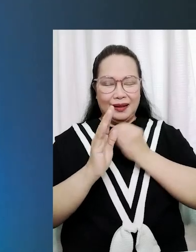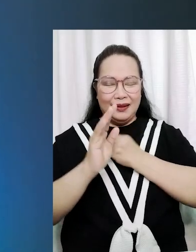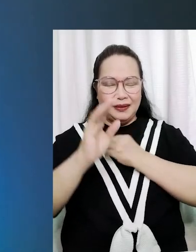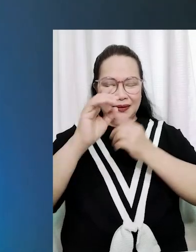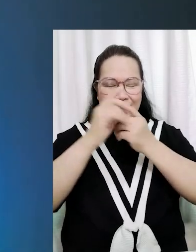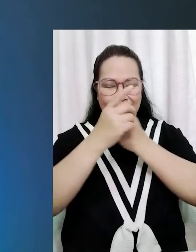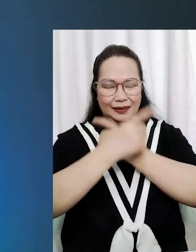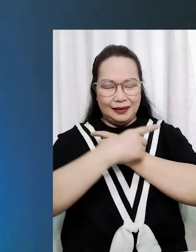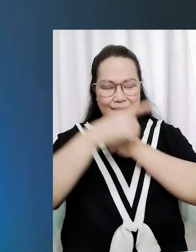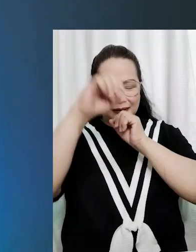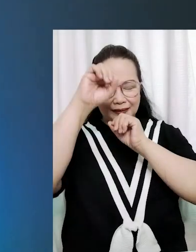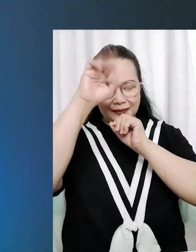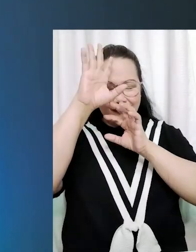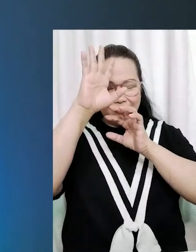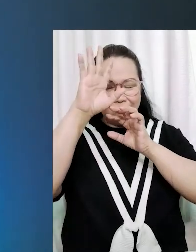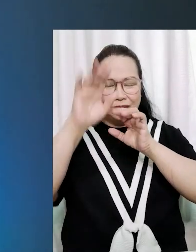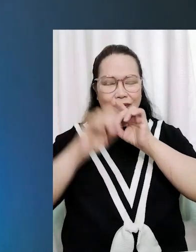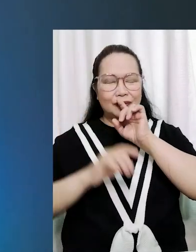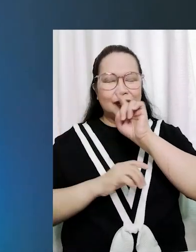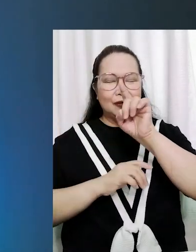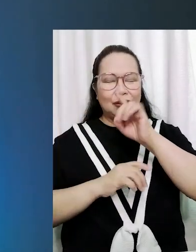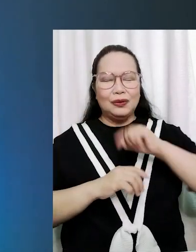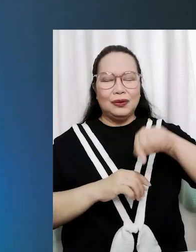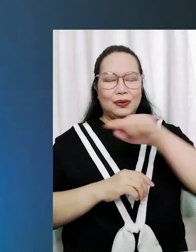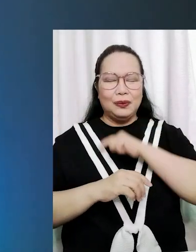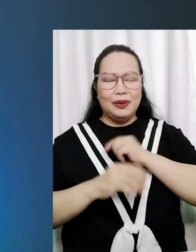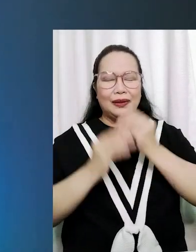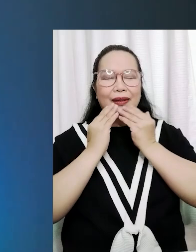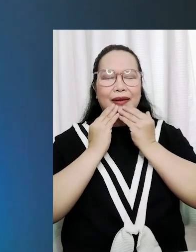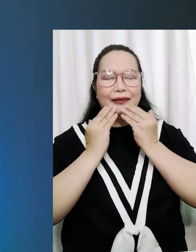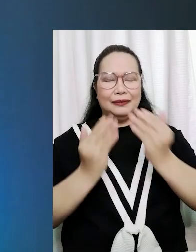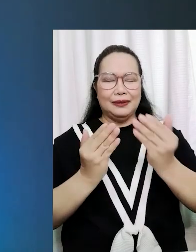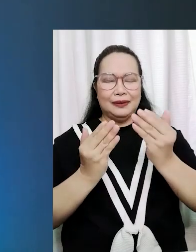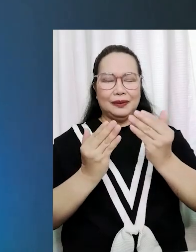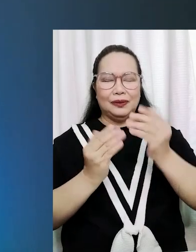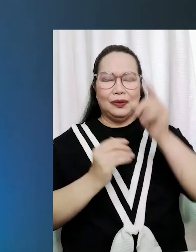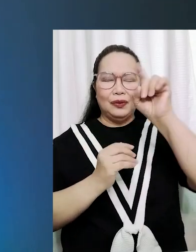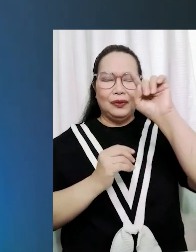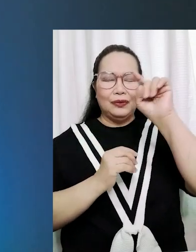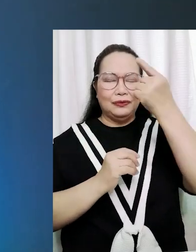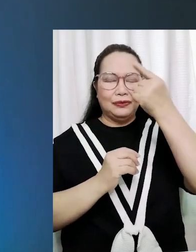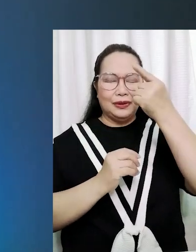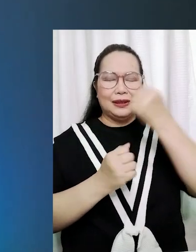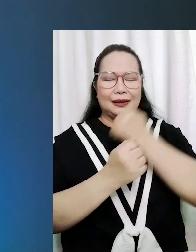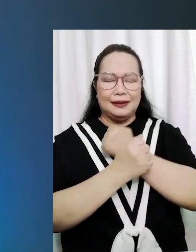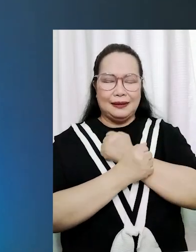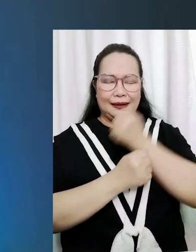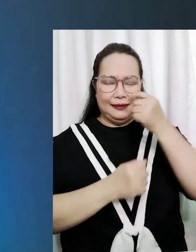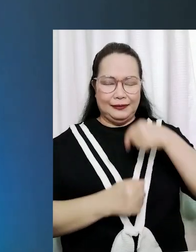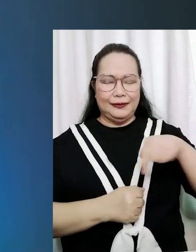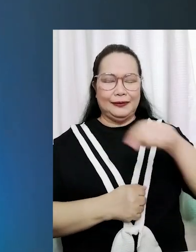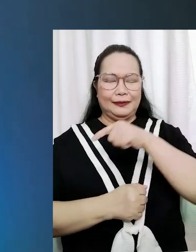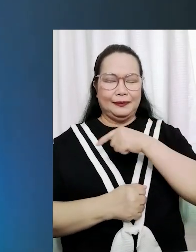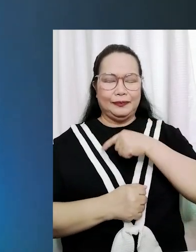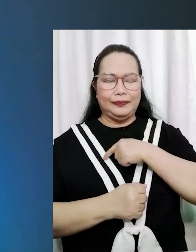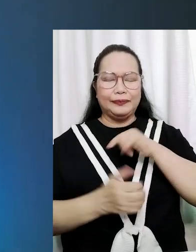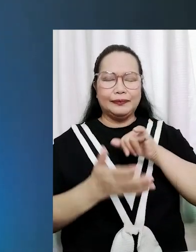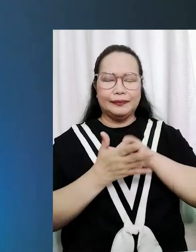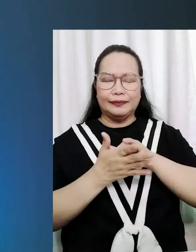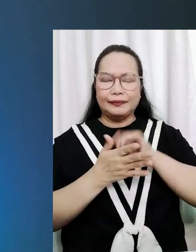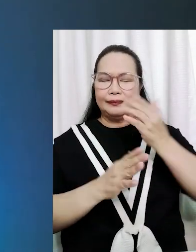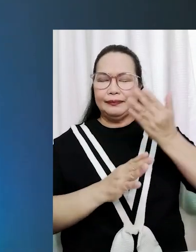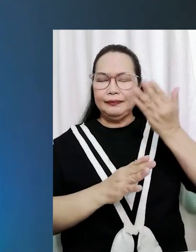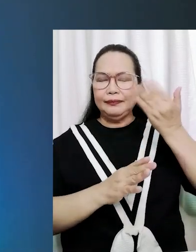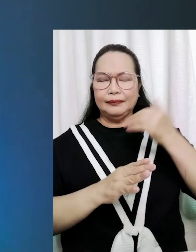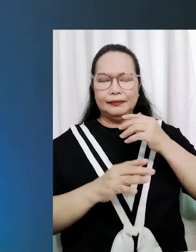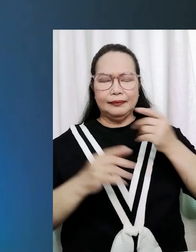Our dear God and loving Father, indeed we're so grateful that you first love us, in that while we were